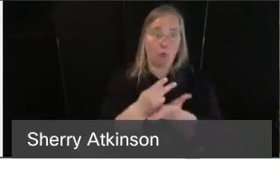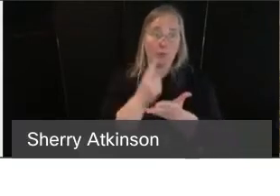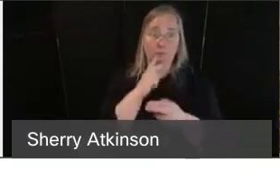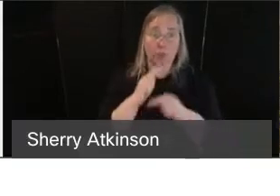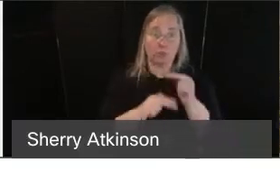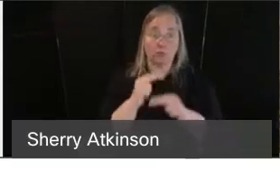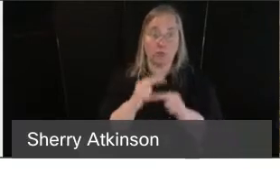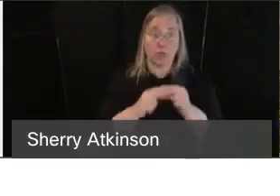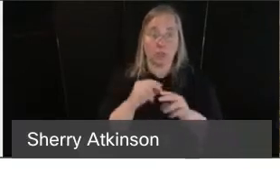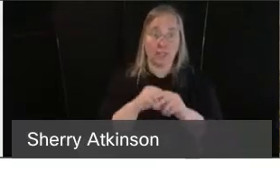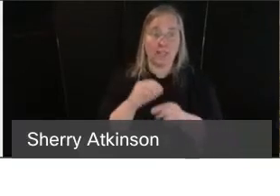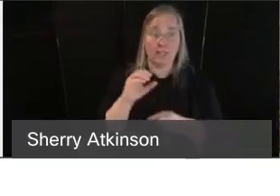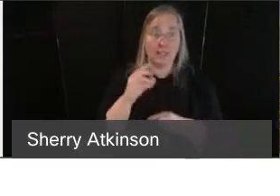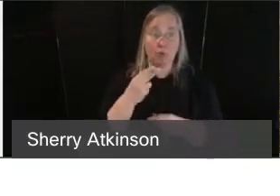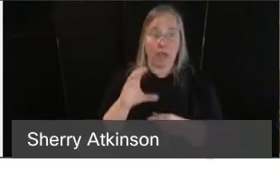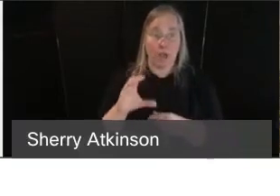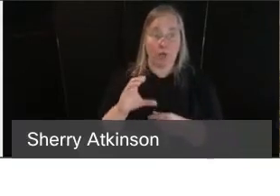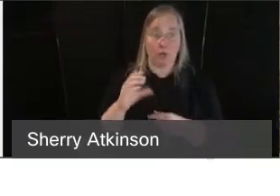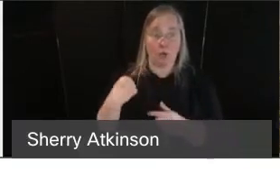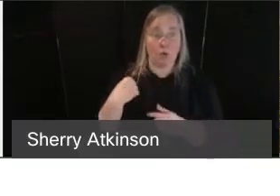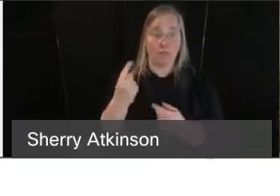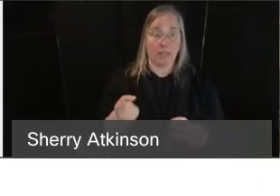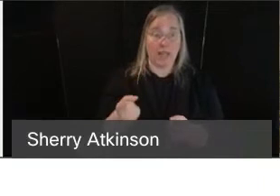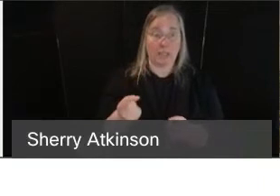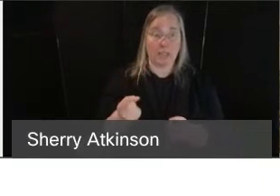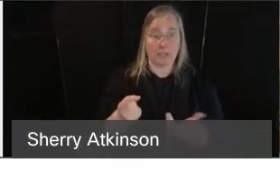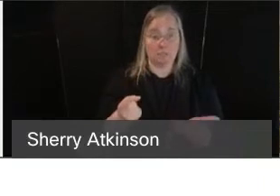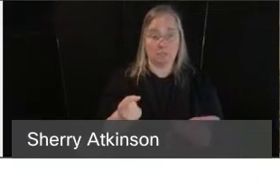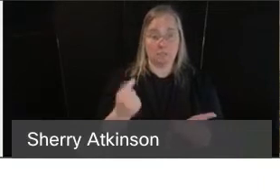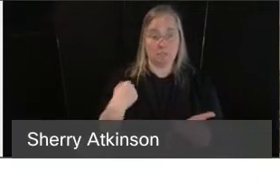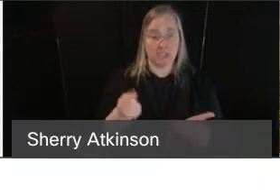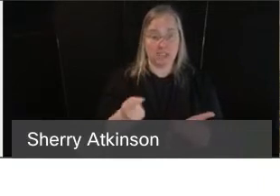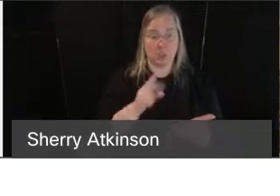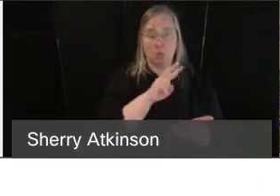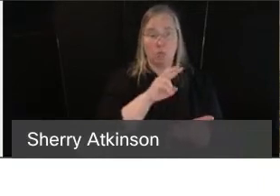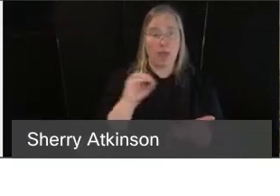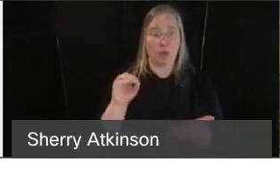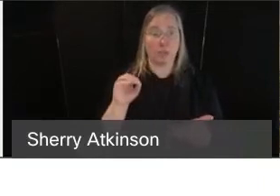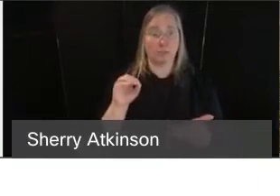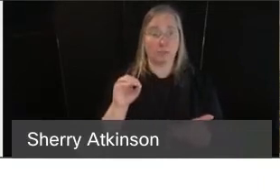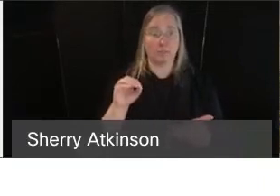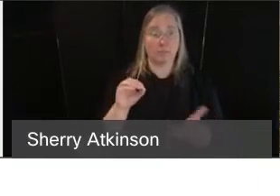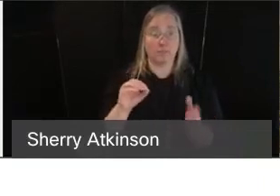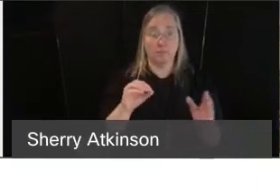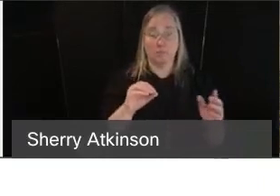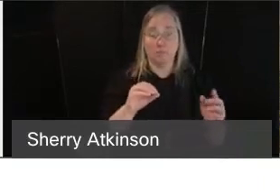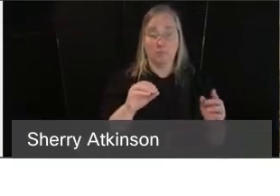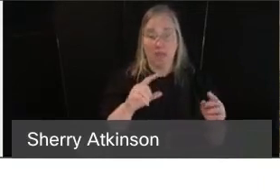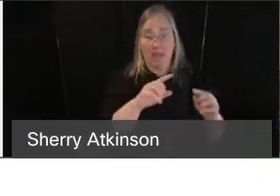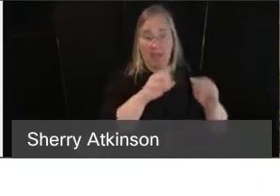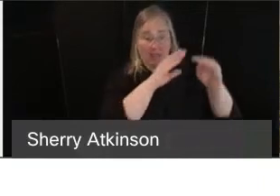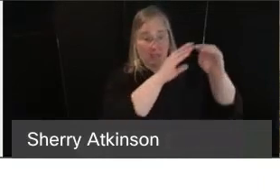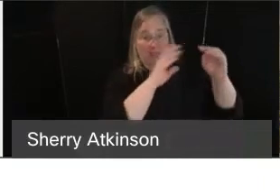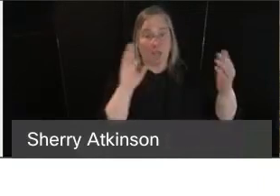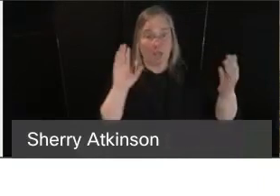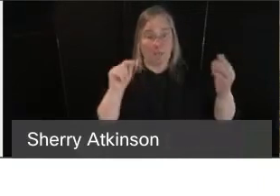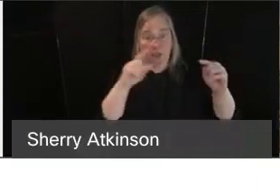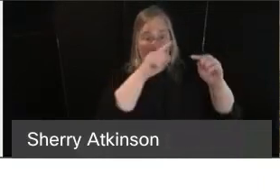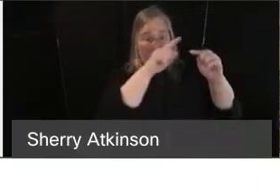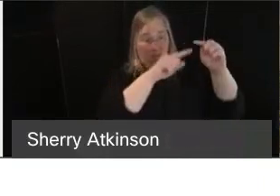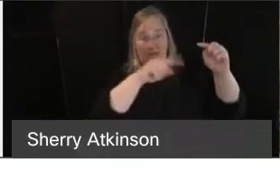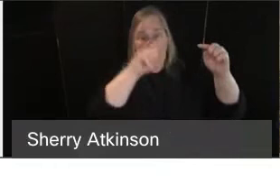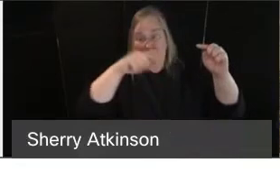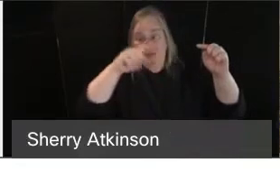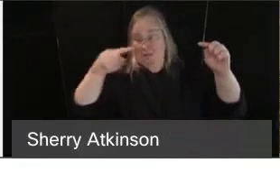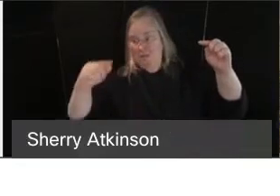county over the last, let's see, since 2000. And we're down to the lowest levels we've kind of ever seen in